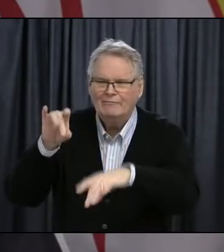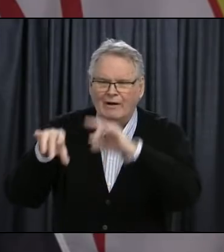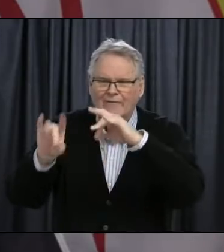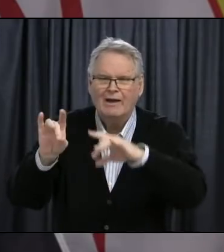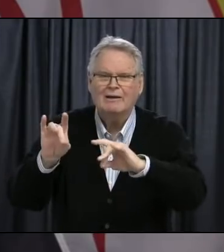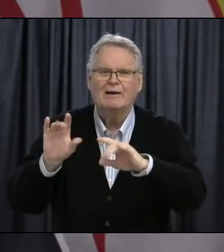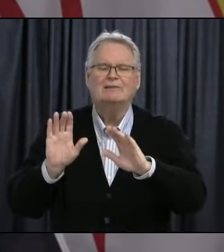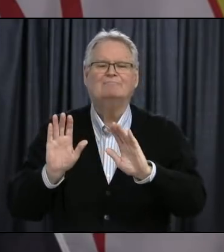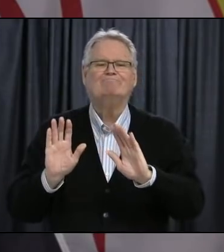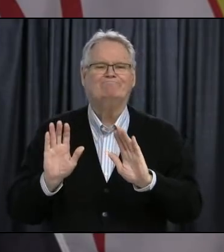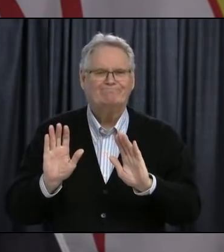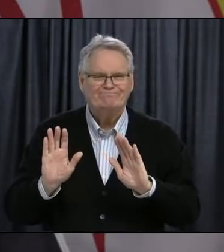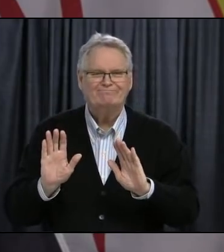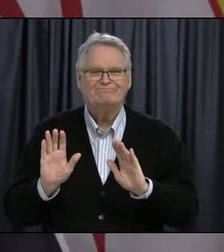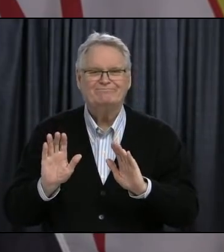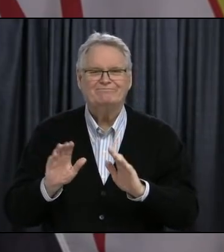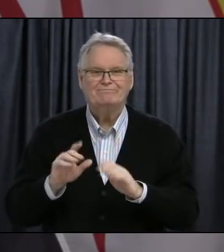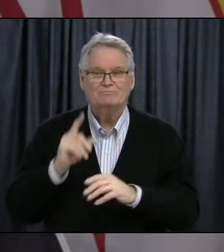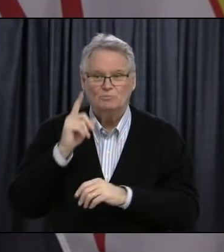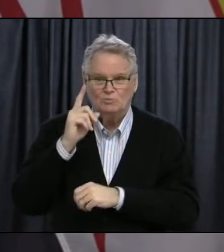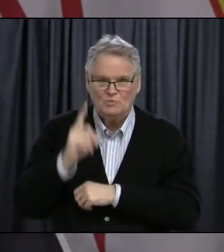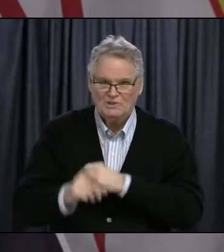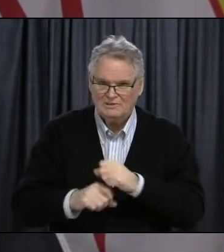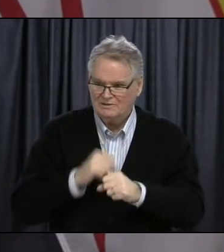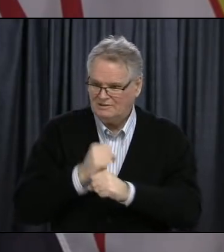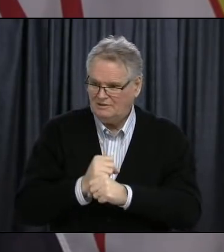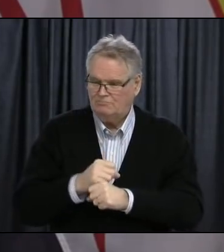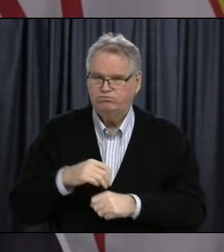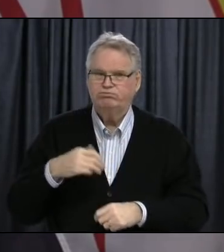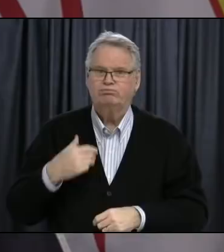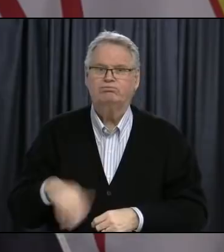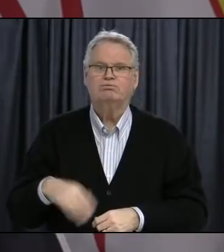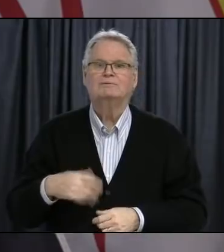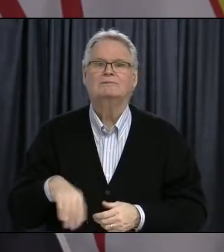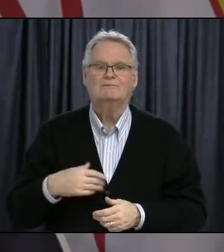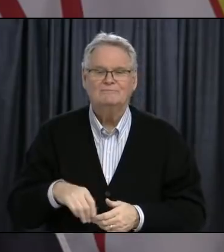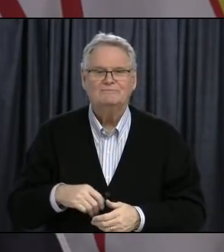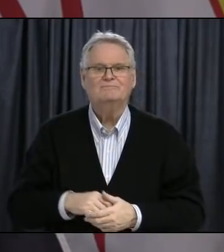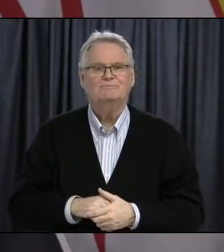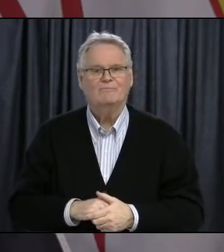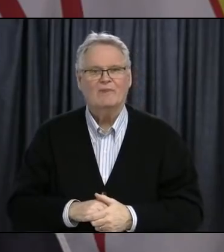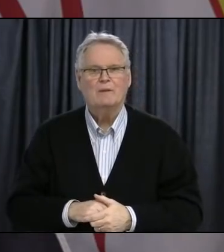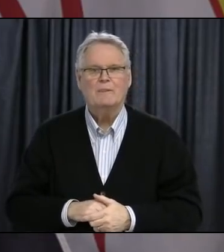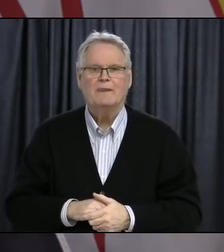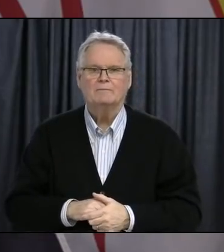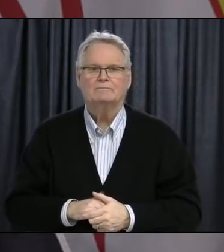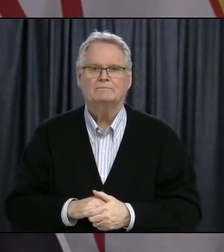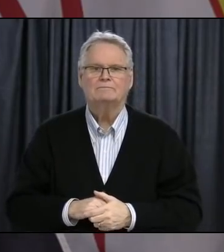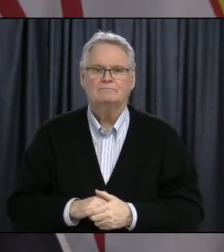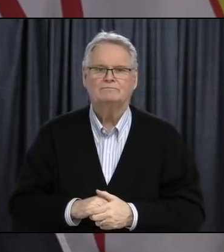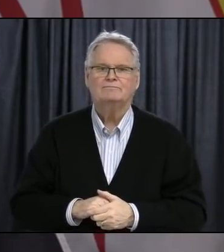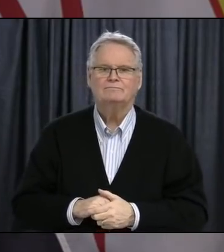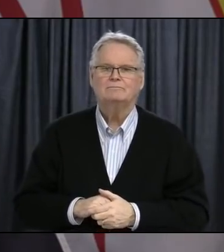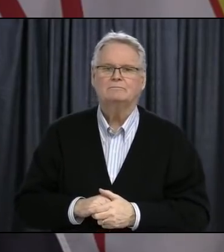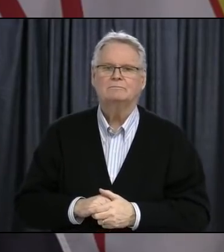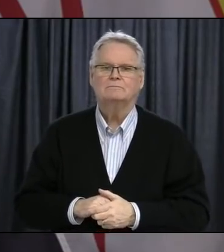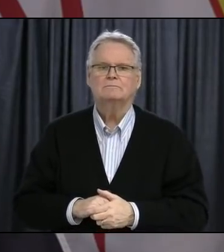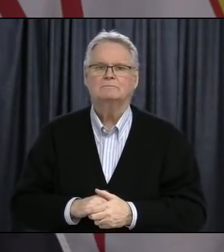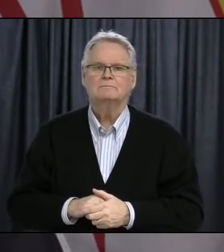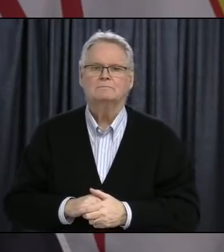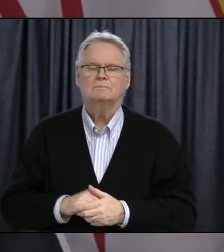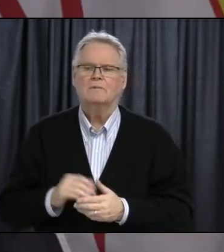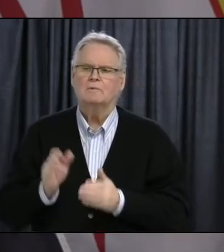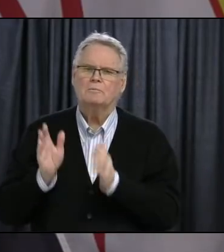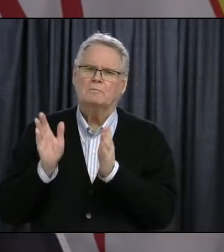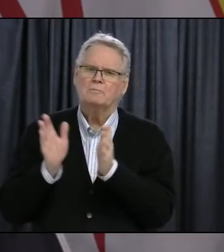realize that a lot of the transmission that's happening is within those small social groups as well as gatherings, and